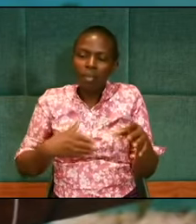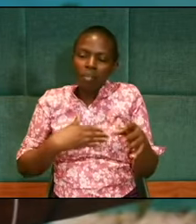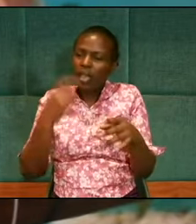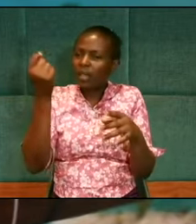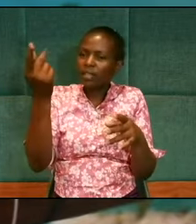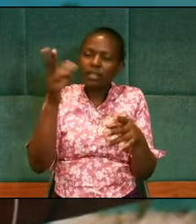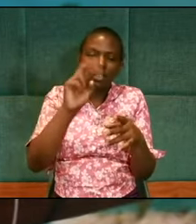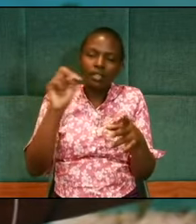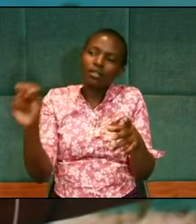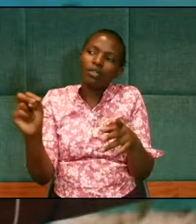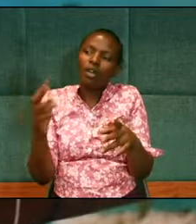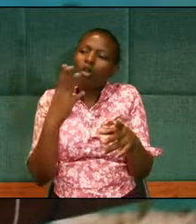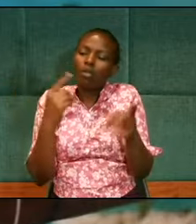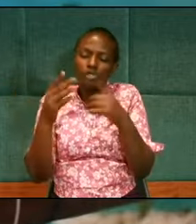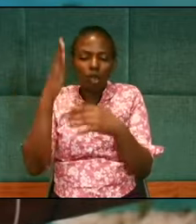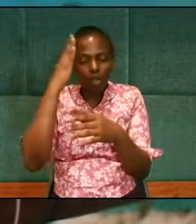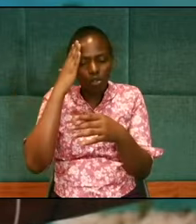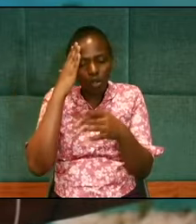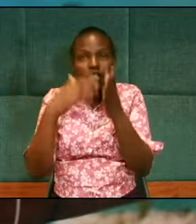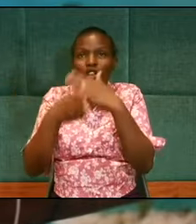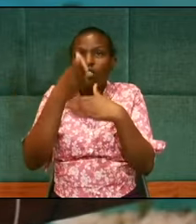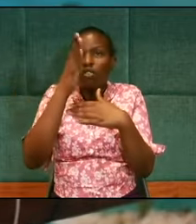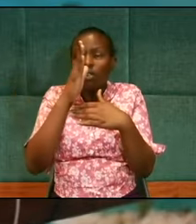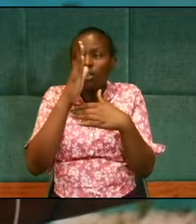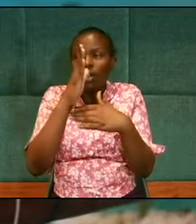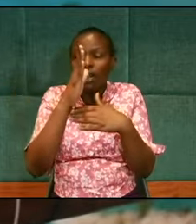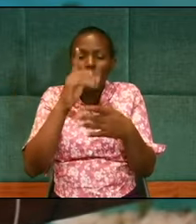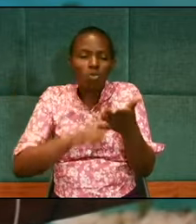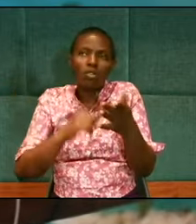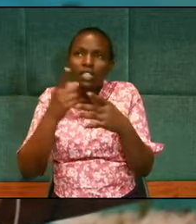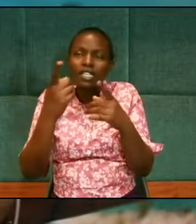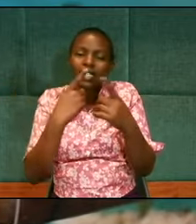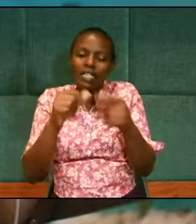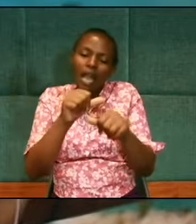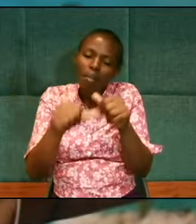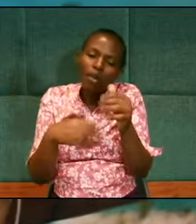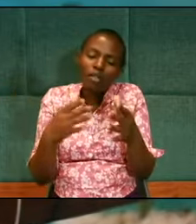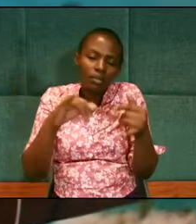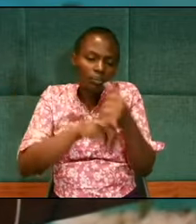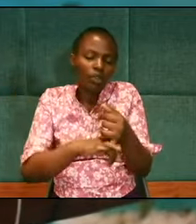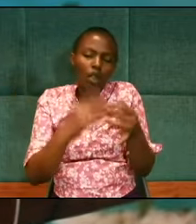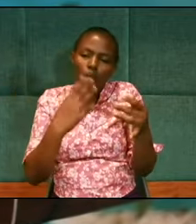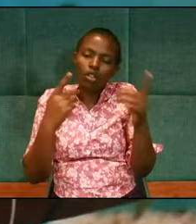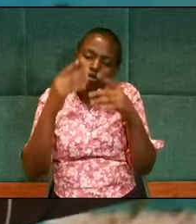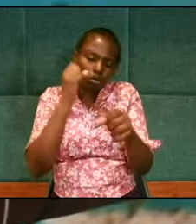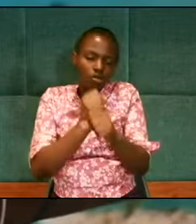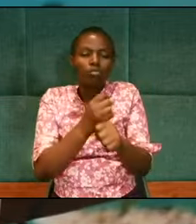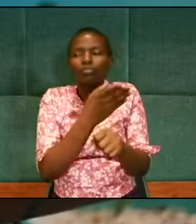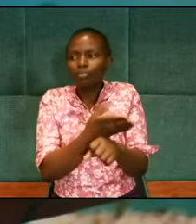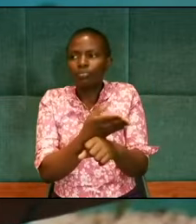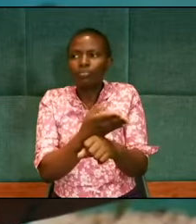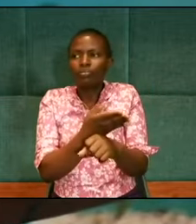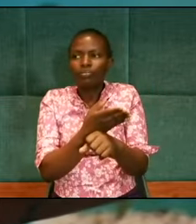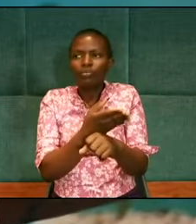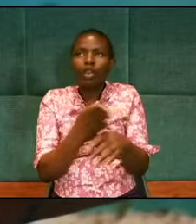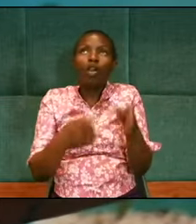want to acknowledge God, and anything he says concerning marriage, I want to pursue it. I don't want to make a mistake. I want